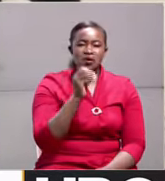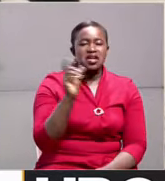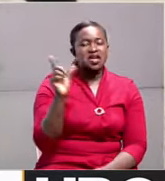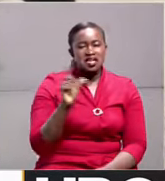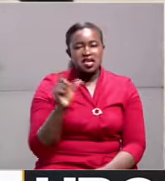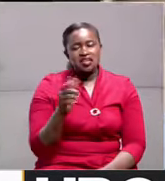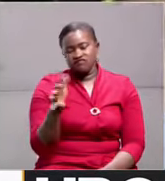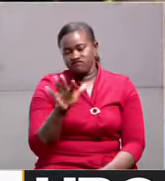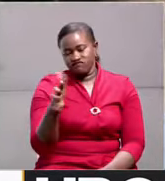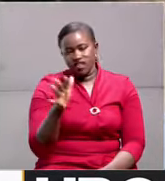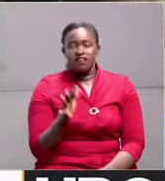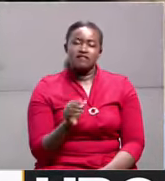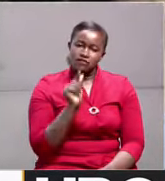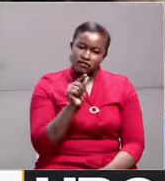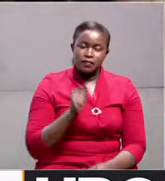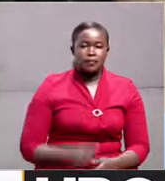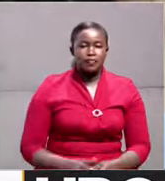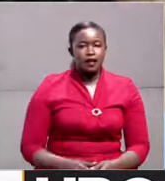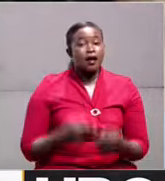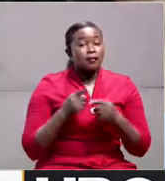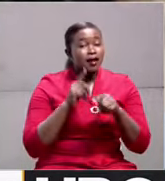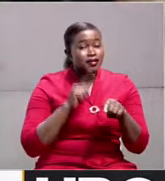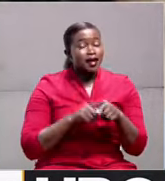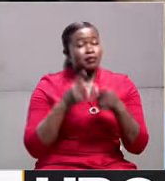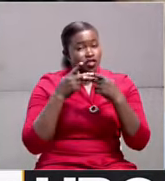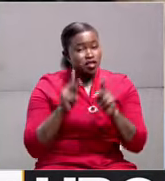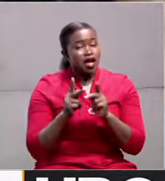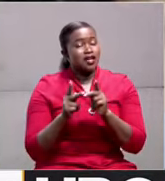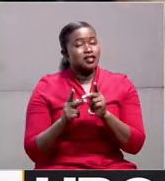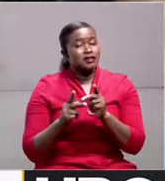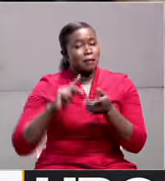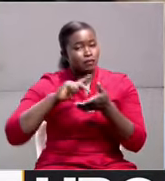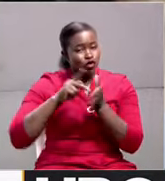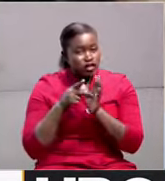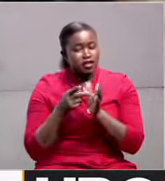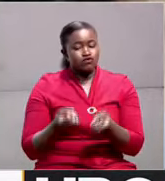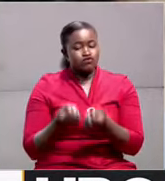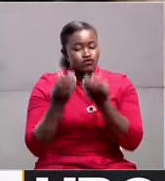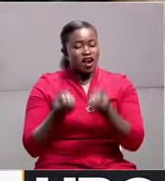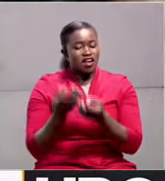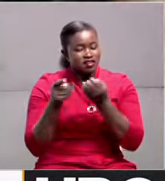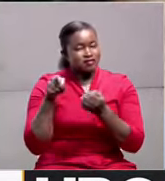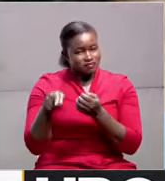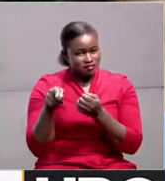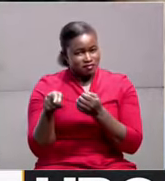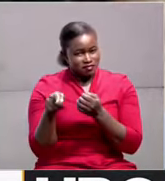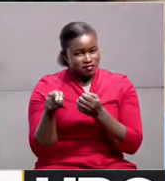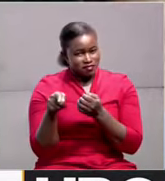omomu. Mbwenu kutuatandikire project ye kikinyatsi,